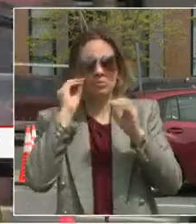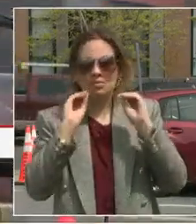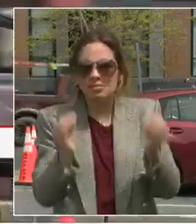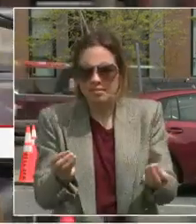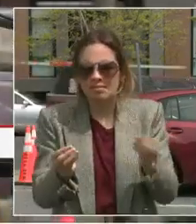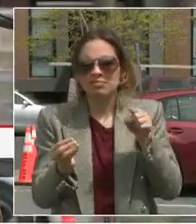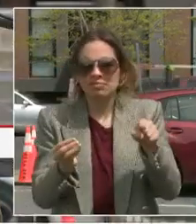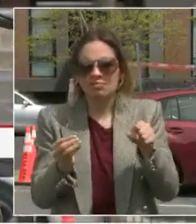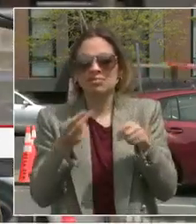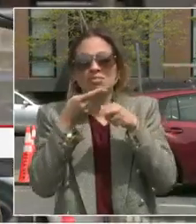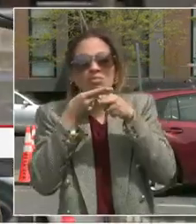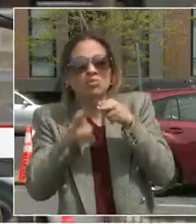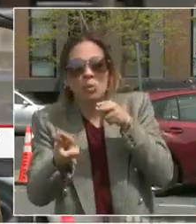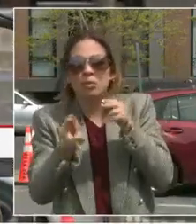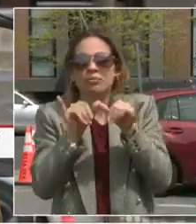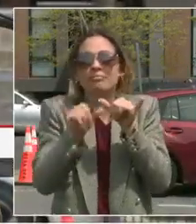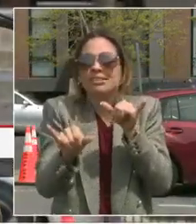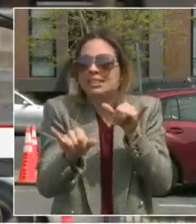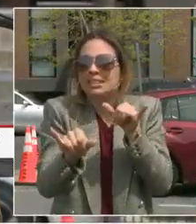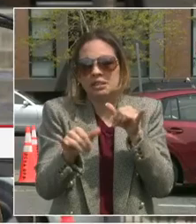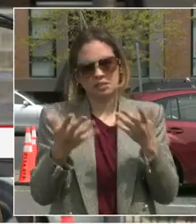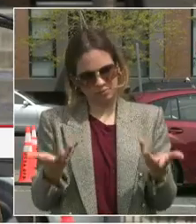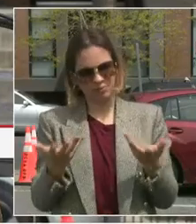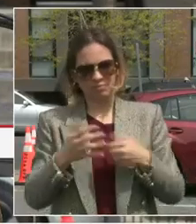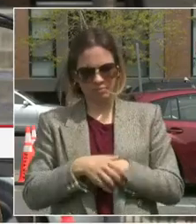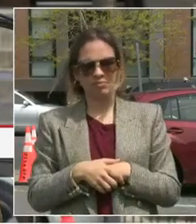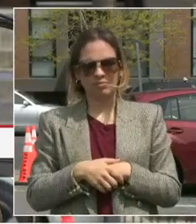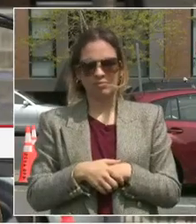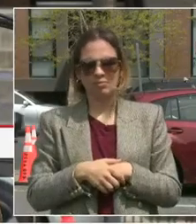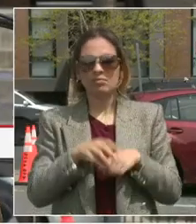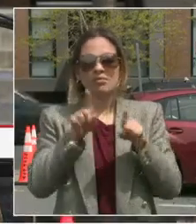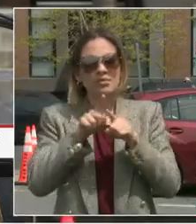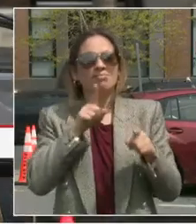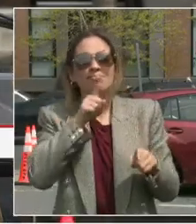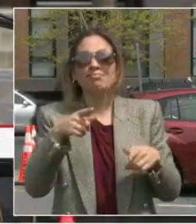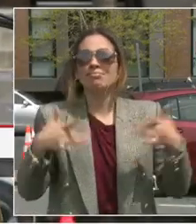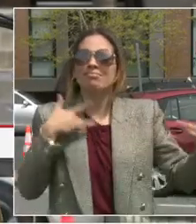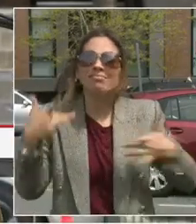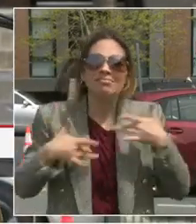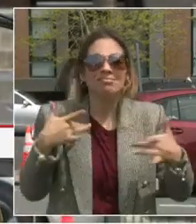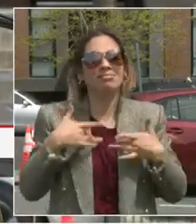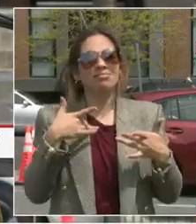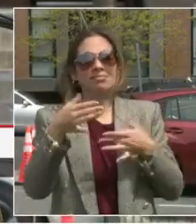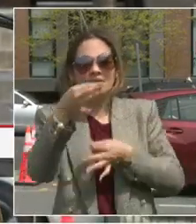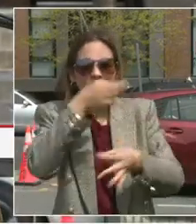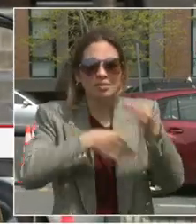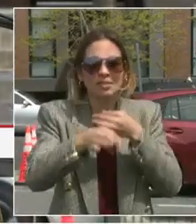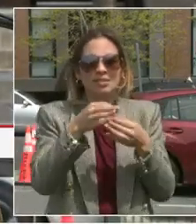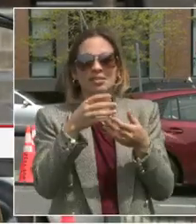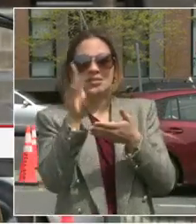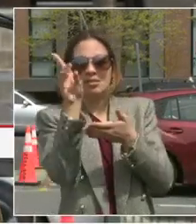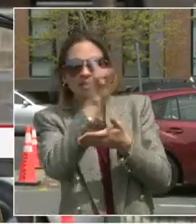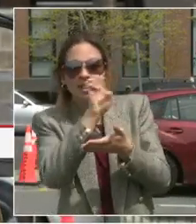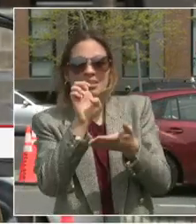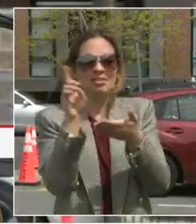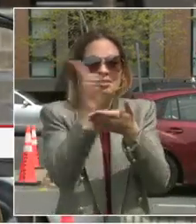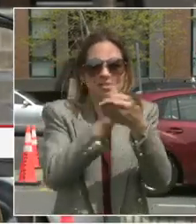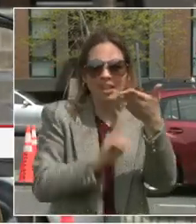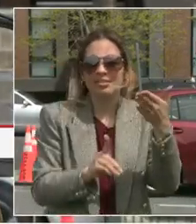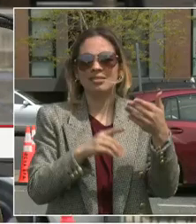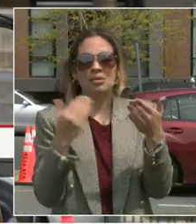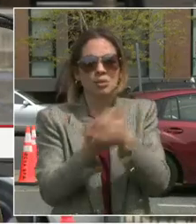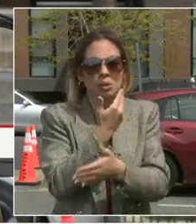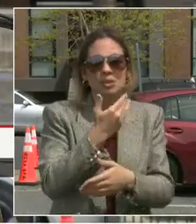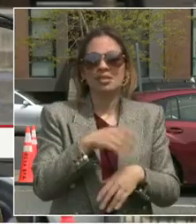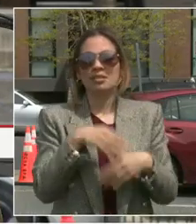whenever possible. We're also excited, as the mayor said, to replace and redesign our emergency shelters to enhance a sense of dignity,